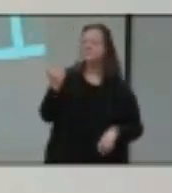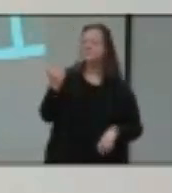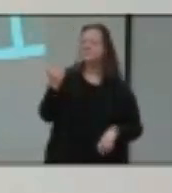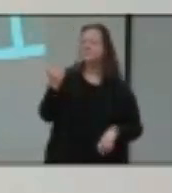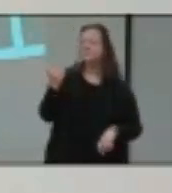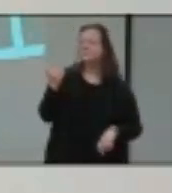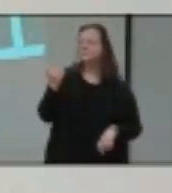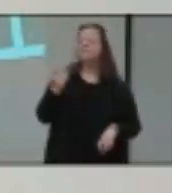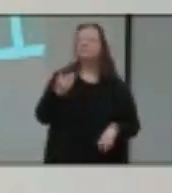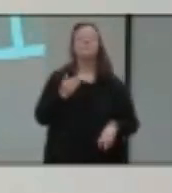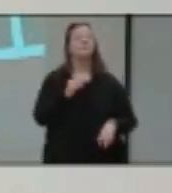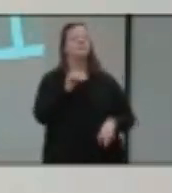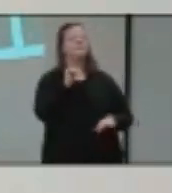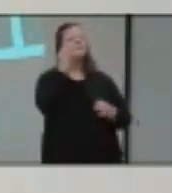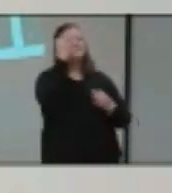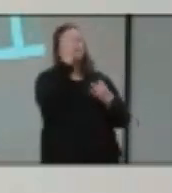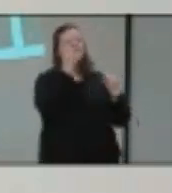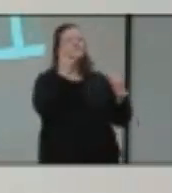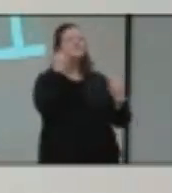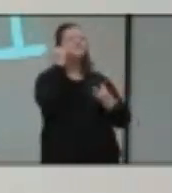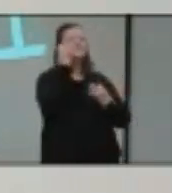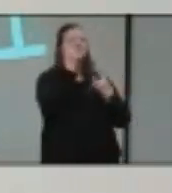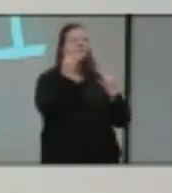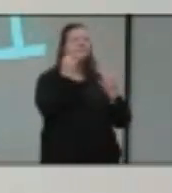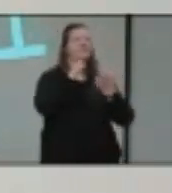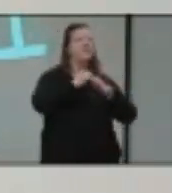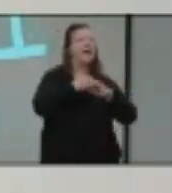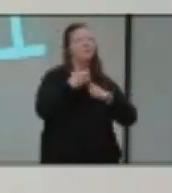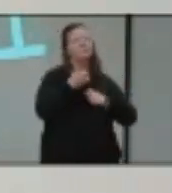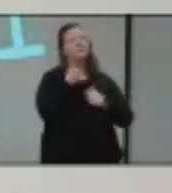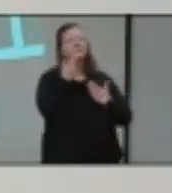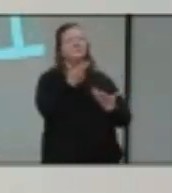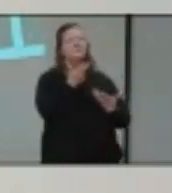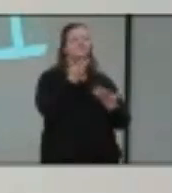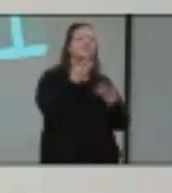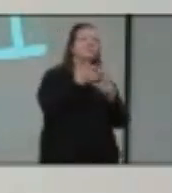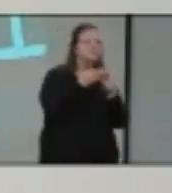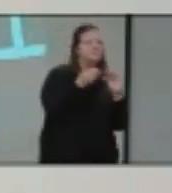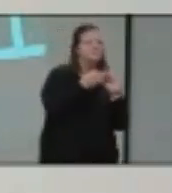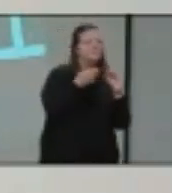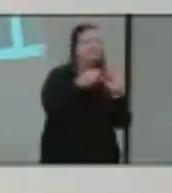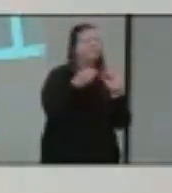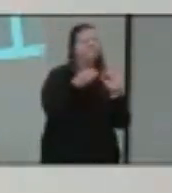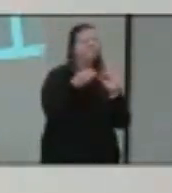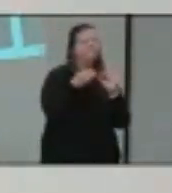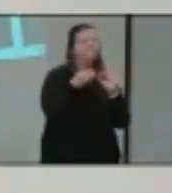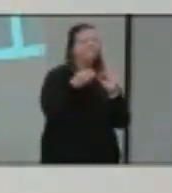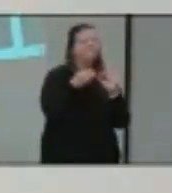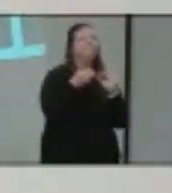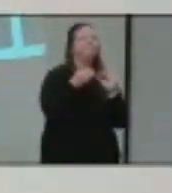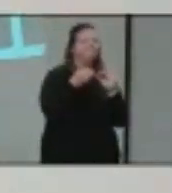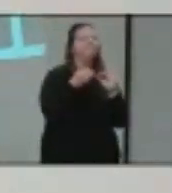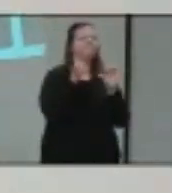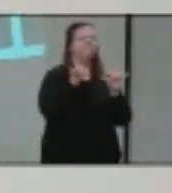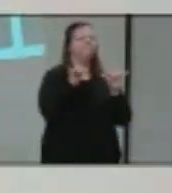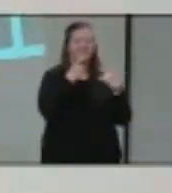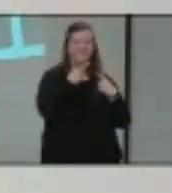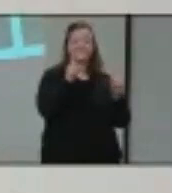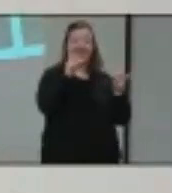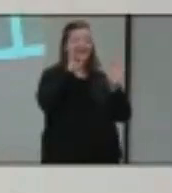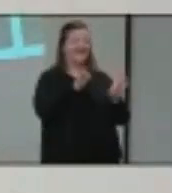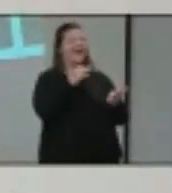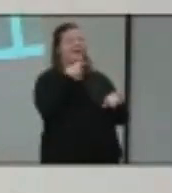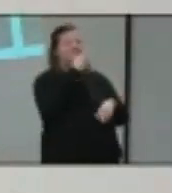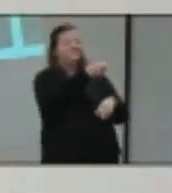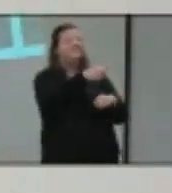I watched as he seemed to ruminate, trying to find the right way to express his feelings. Then he finally opened his mouth. Slowly, he